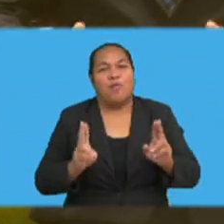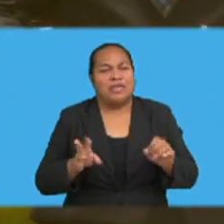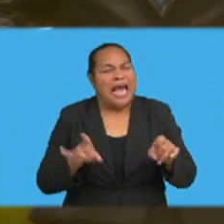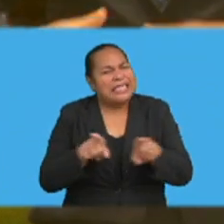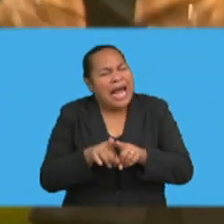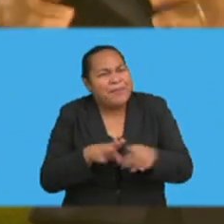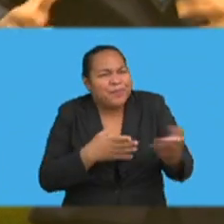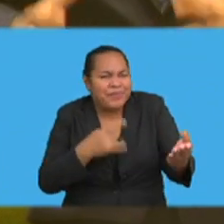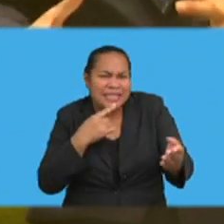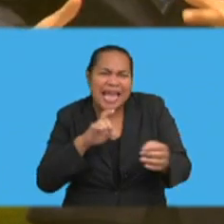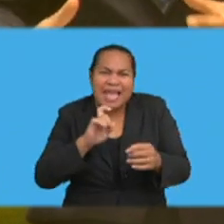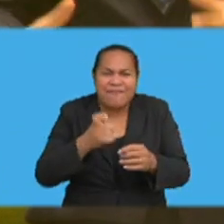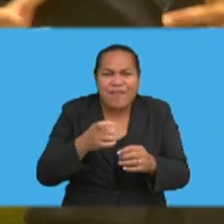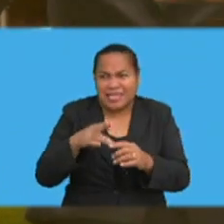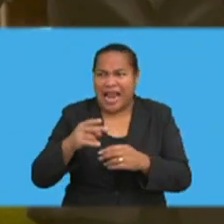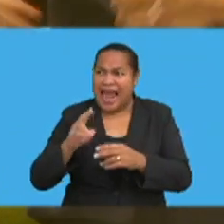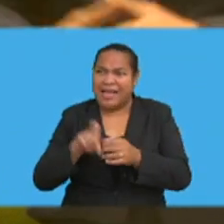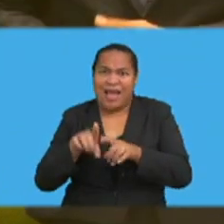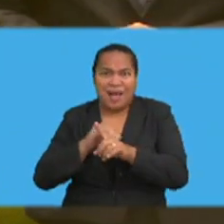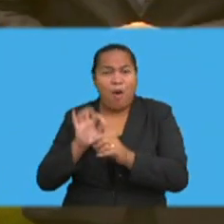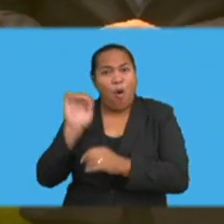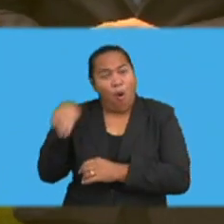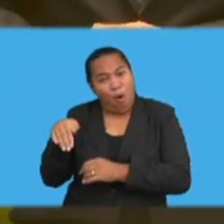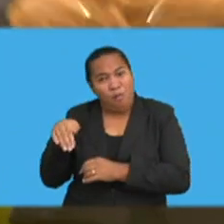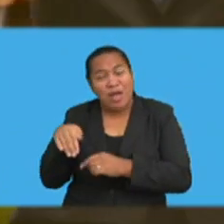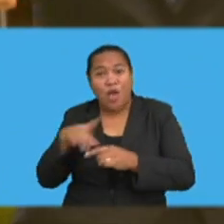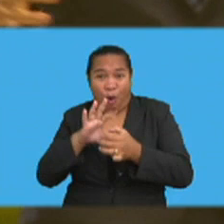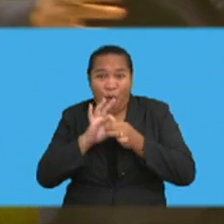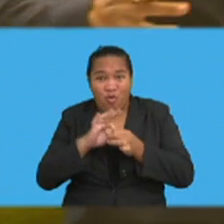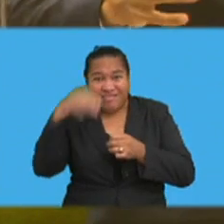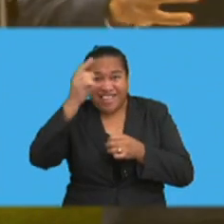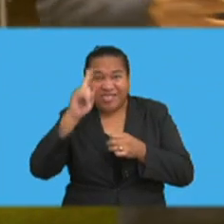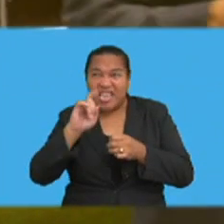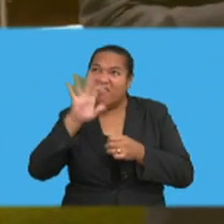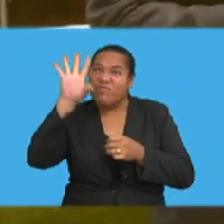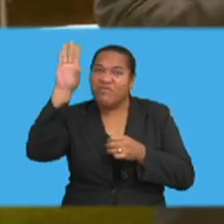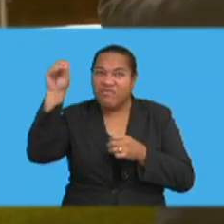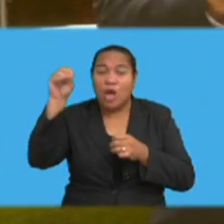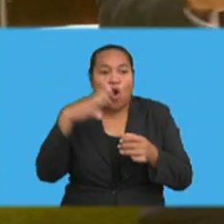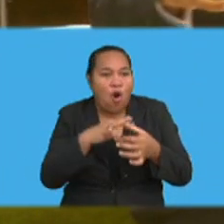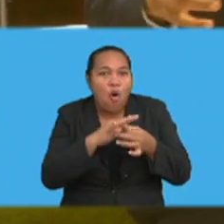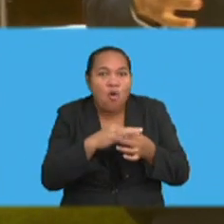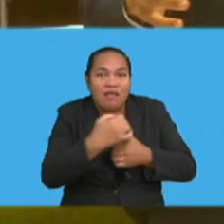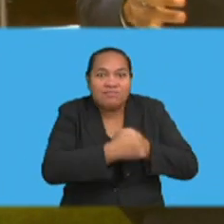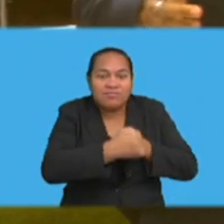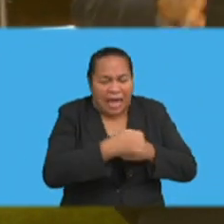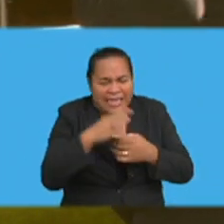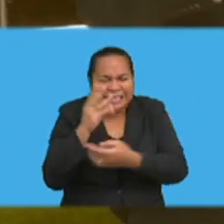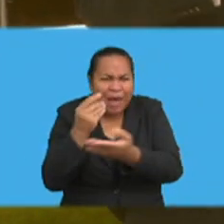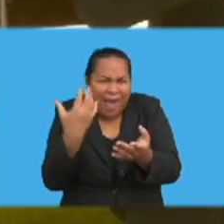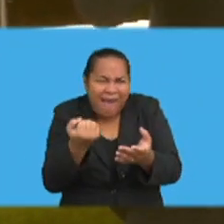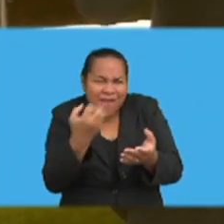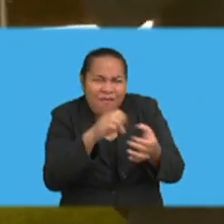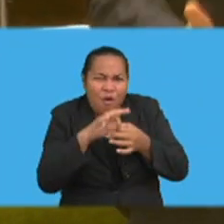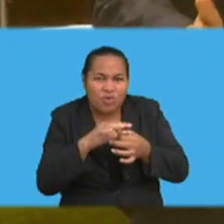home. You know, when the power goes off, and if you have a standby generator, I don't remember if you have one, but those people who do have, as soon